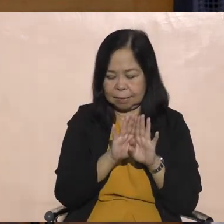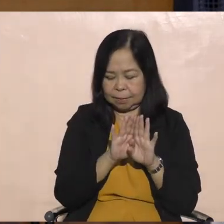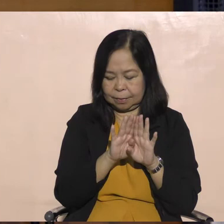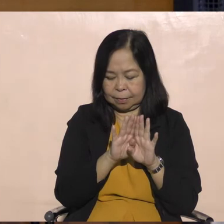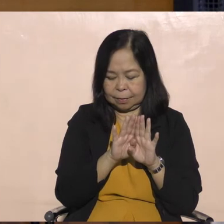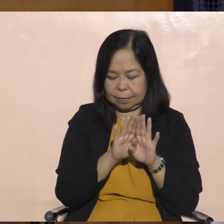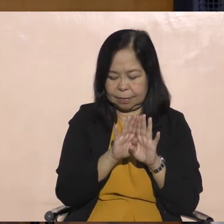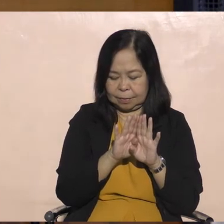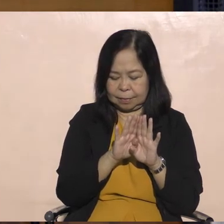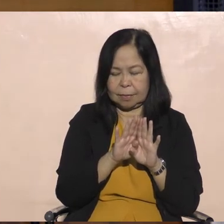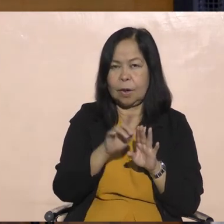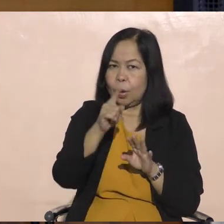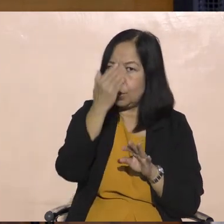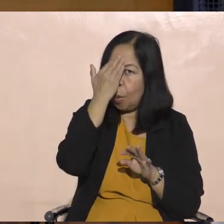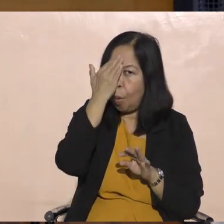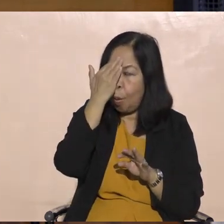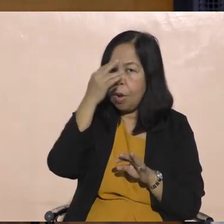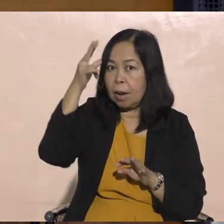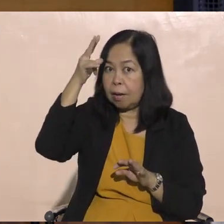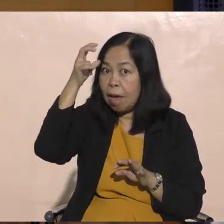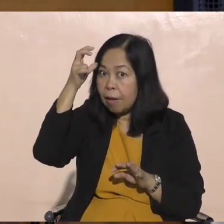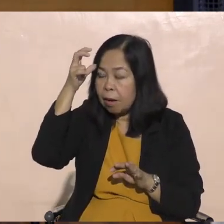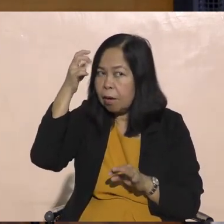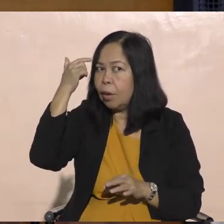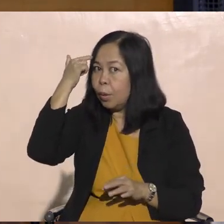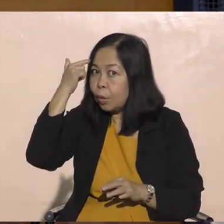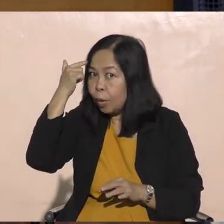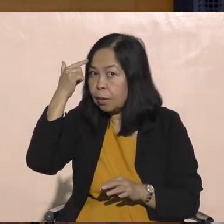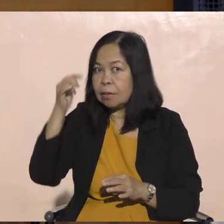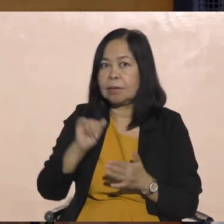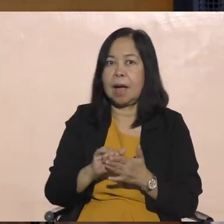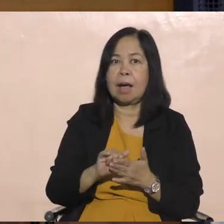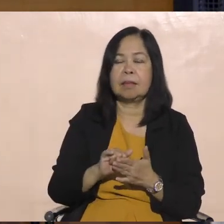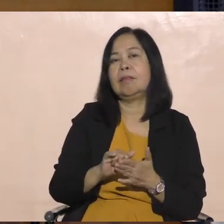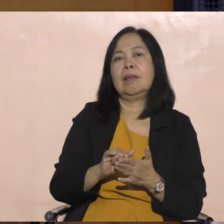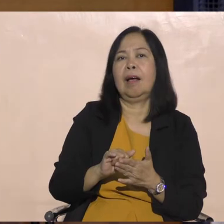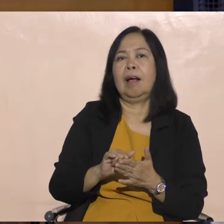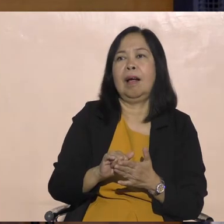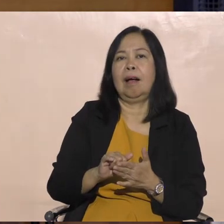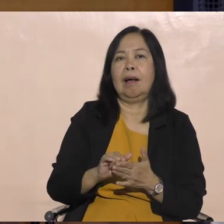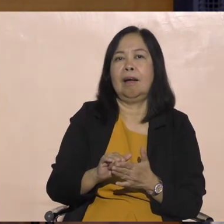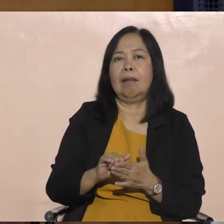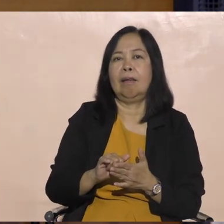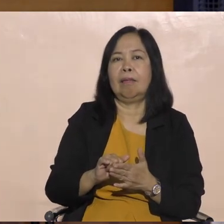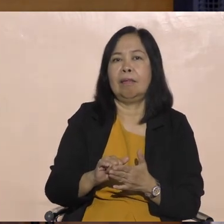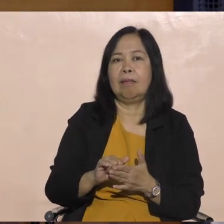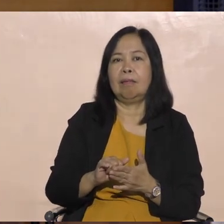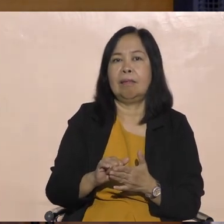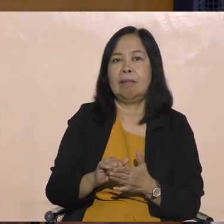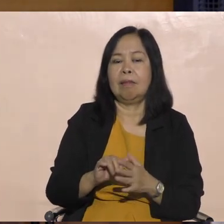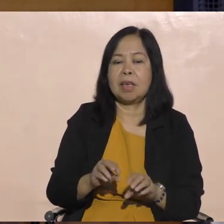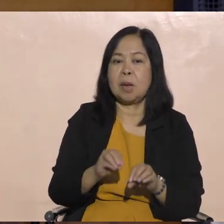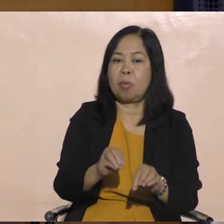and sisters, you know what the devil thought? That he put a period on Christ when